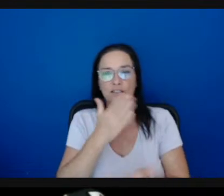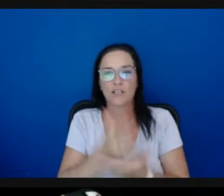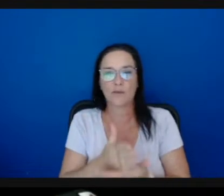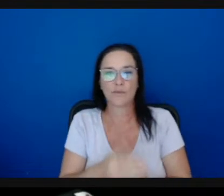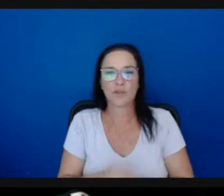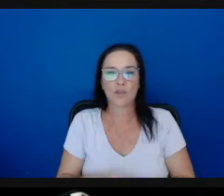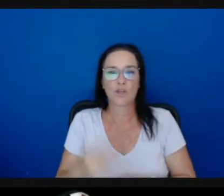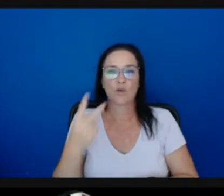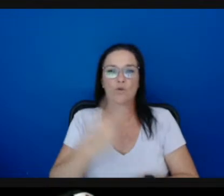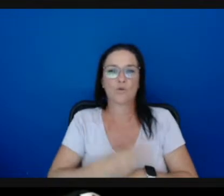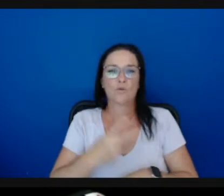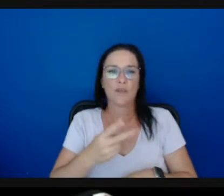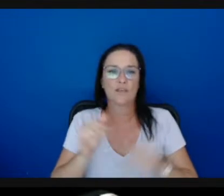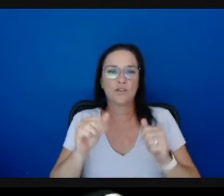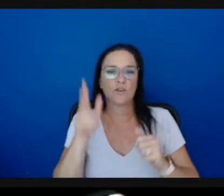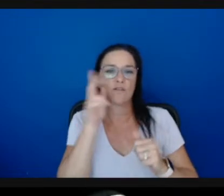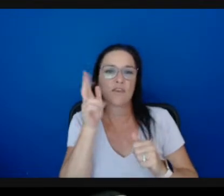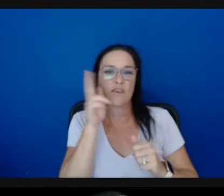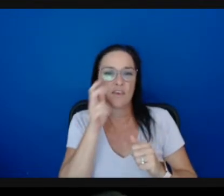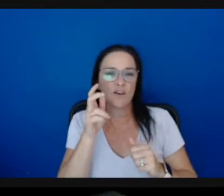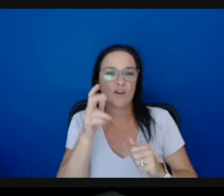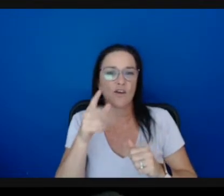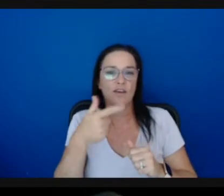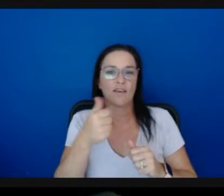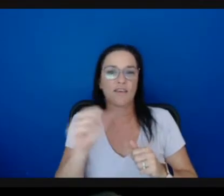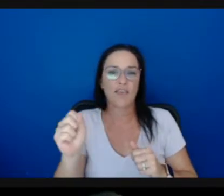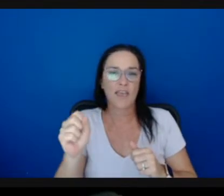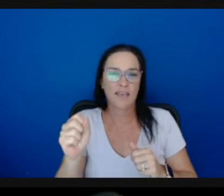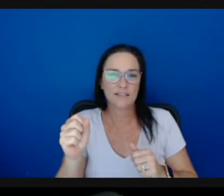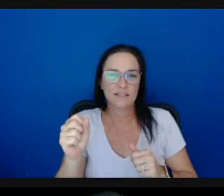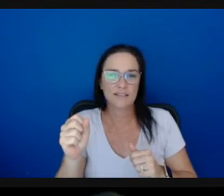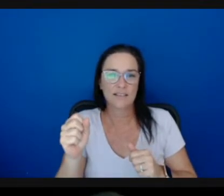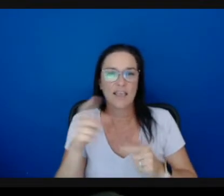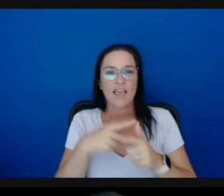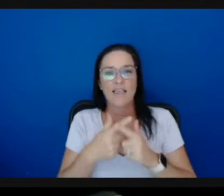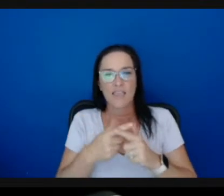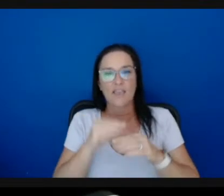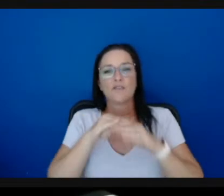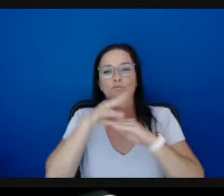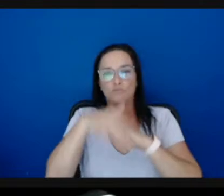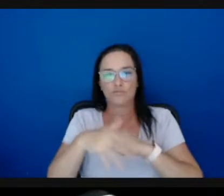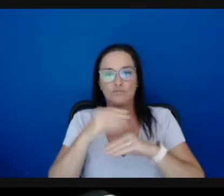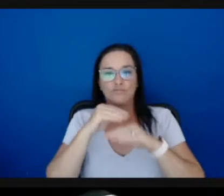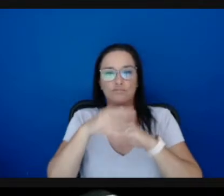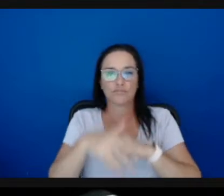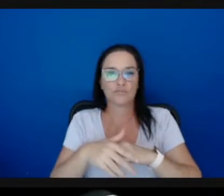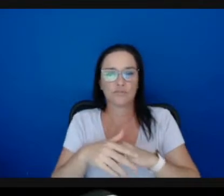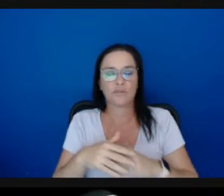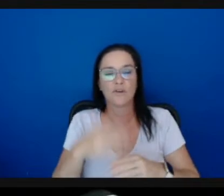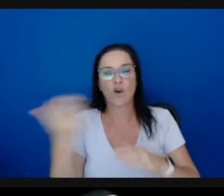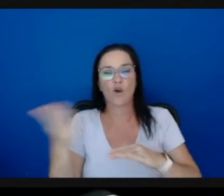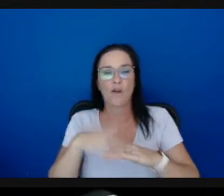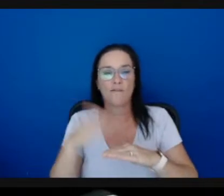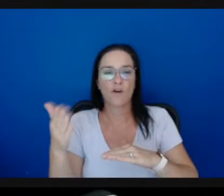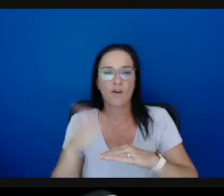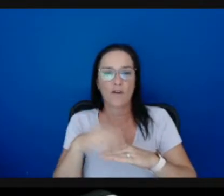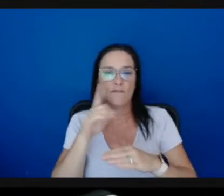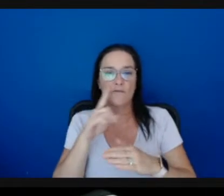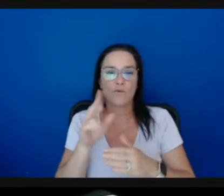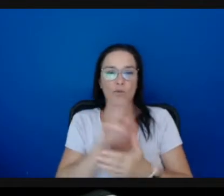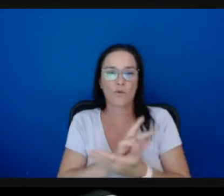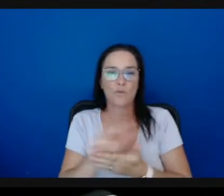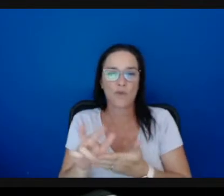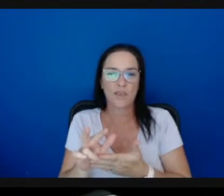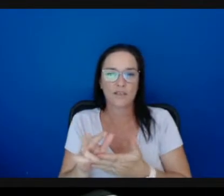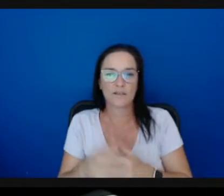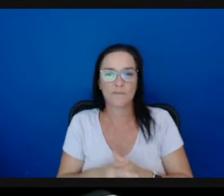of escaping gas, another outbreak. And for the next 3 weeks, the vents kept doing this, throwing out cinder and spatter that